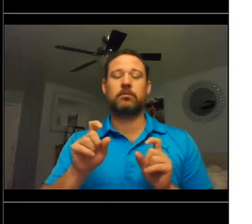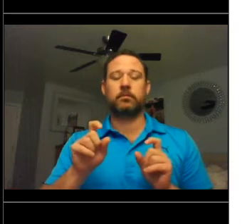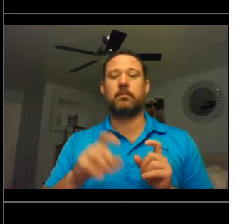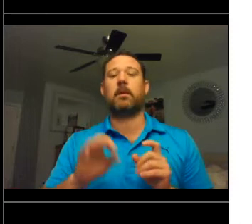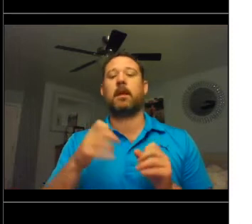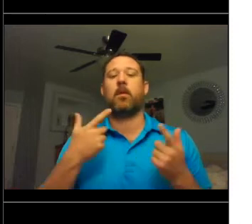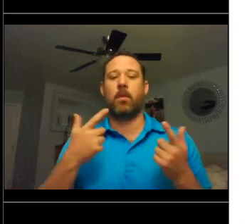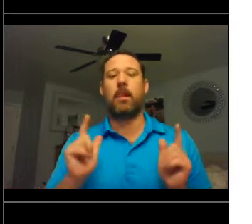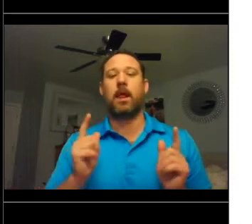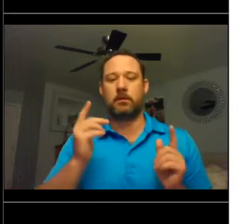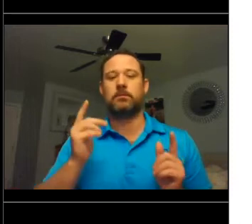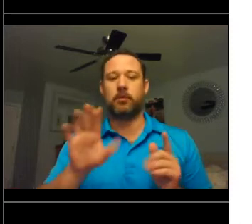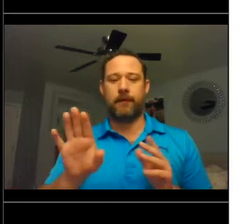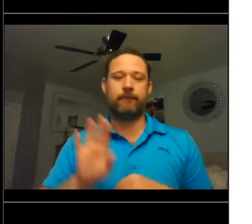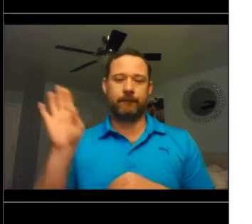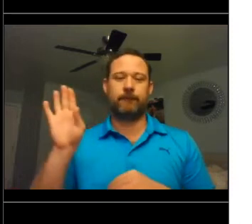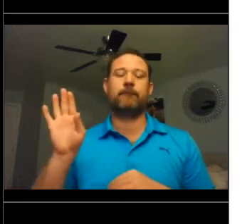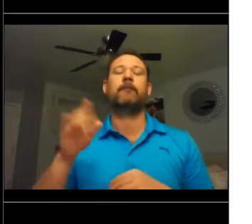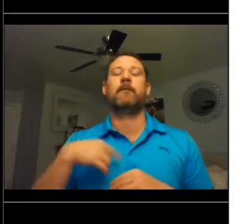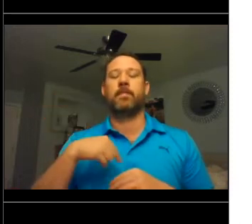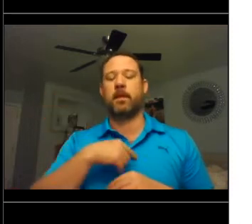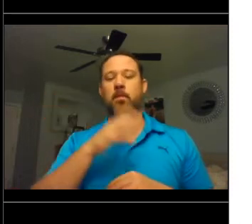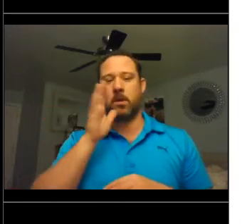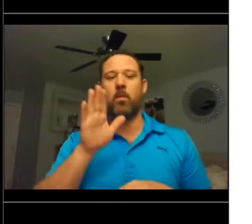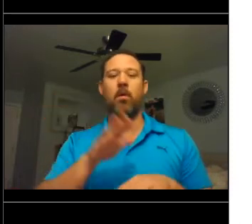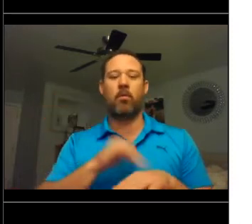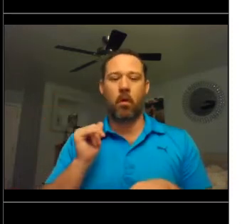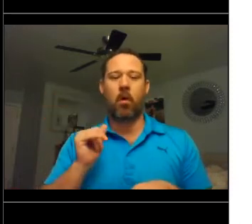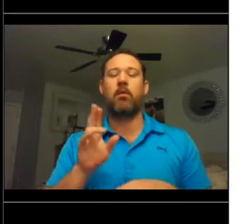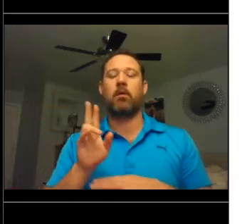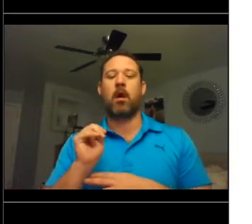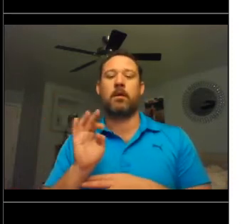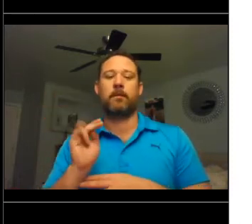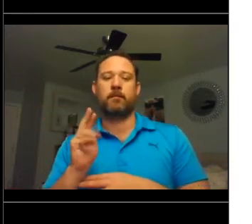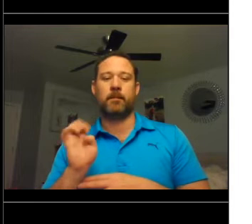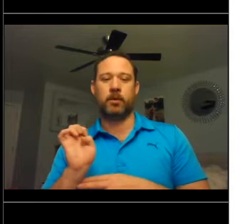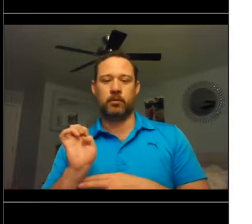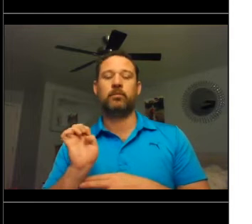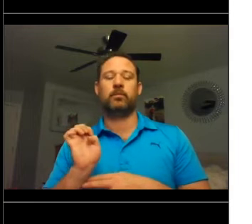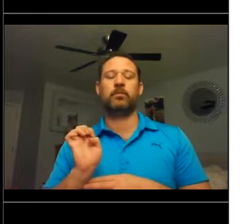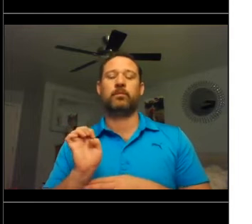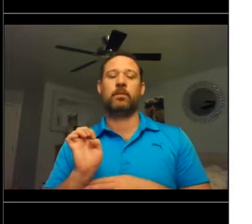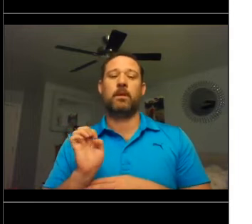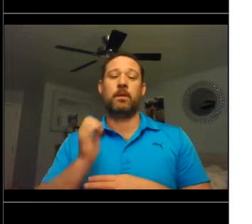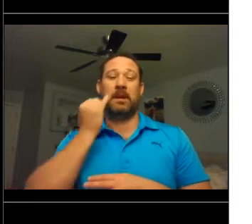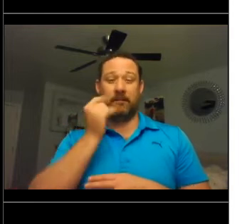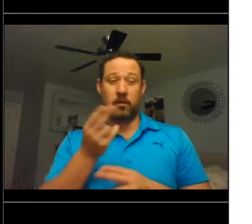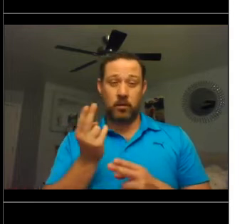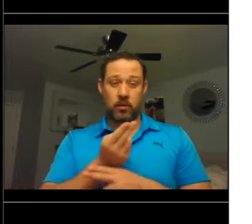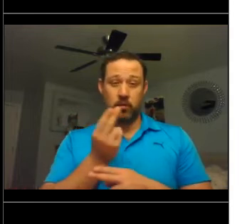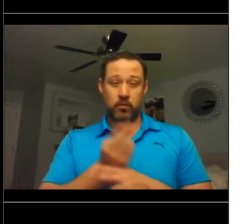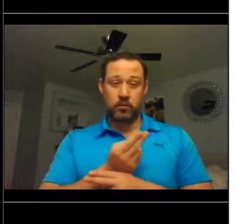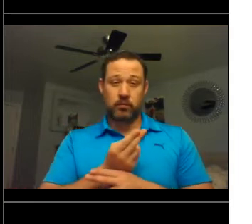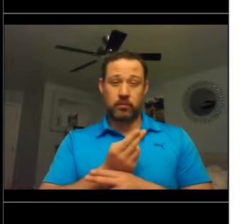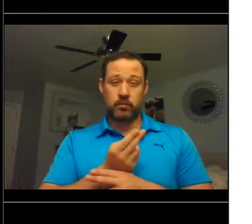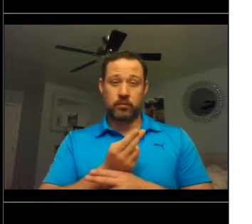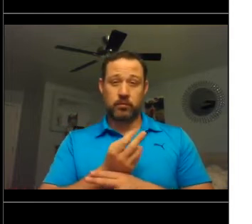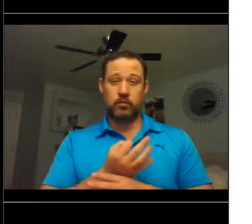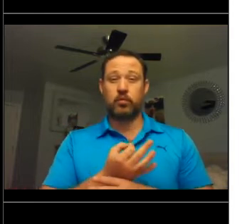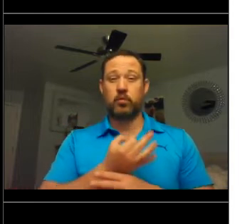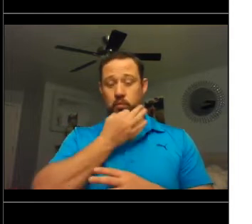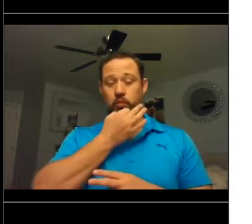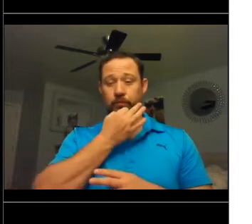let us know that you have your hand raised, and then we will call on you and unmute you. If you can use that as soon as you can so